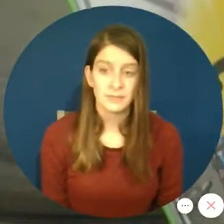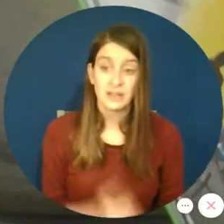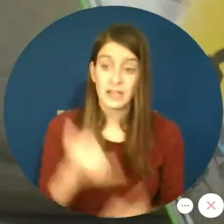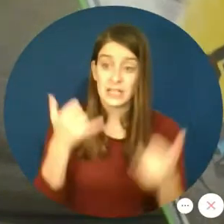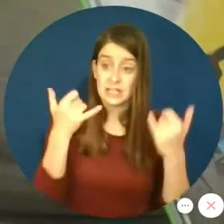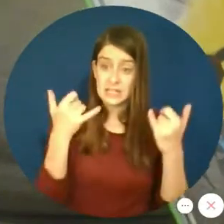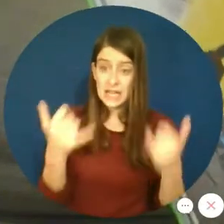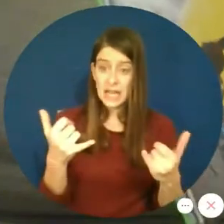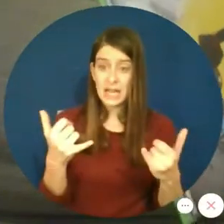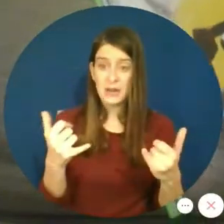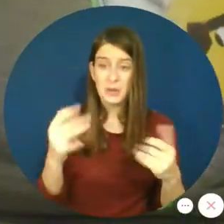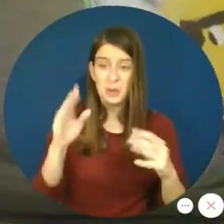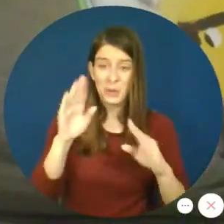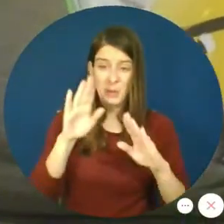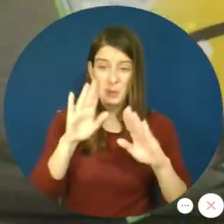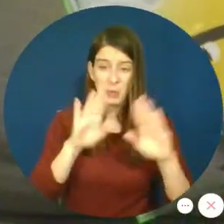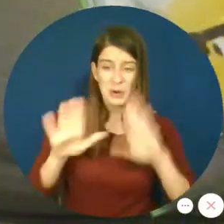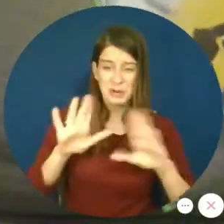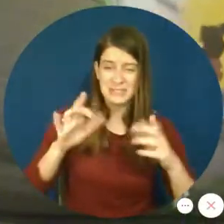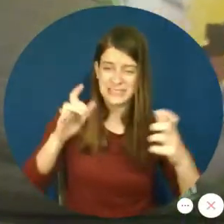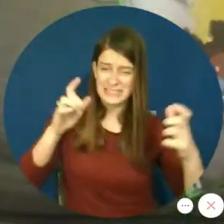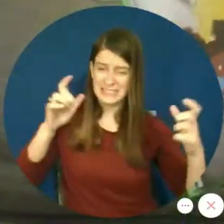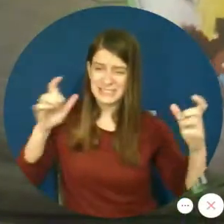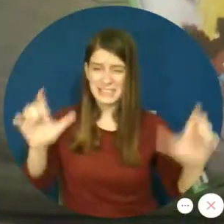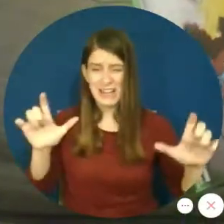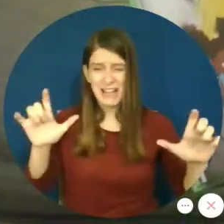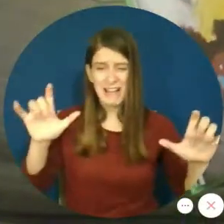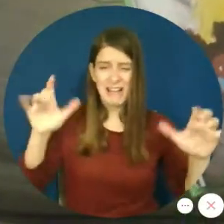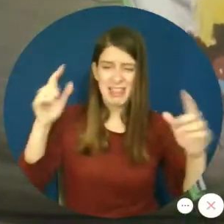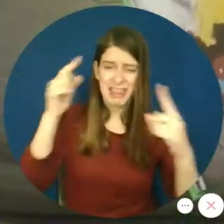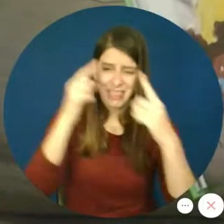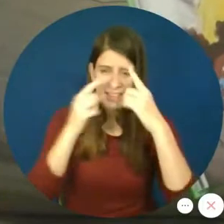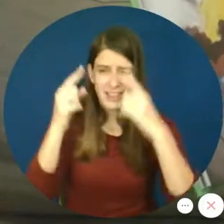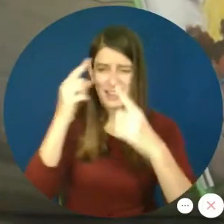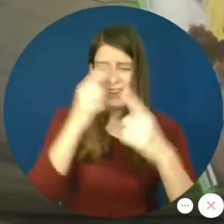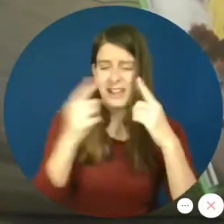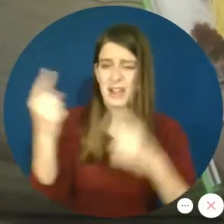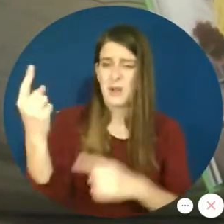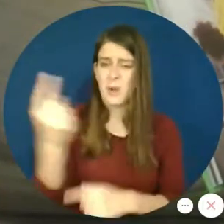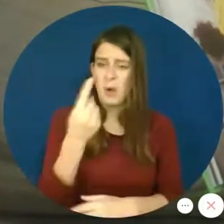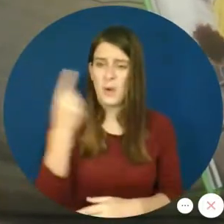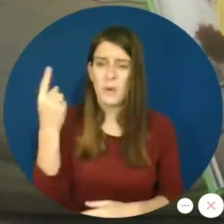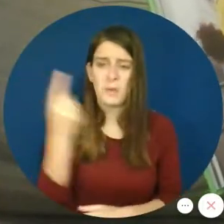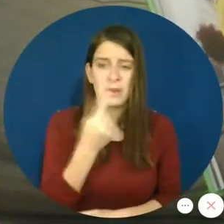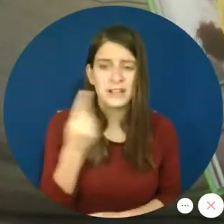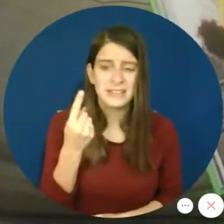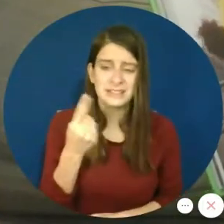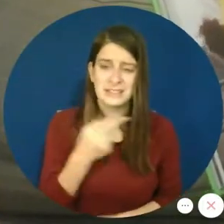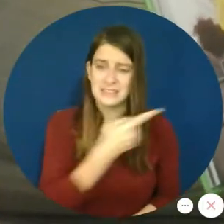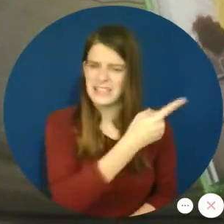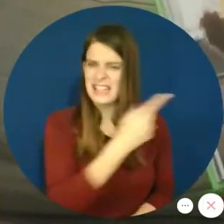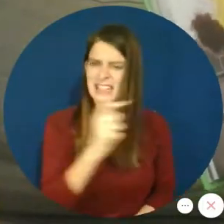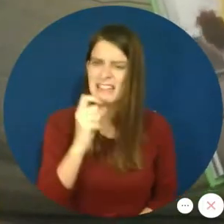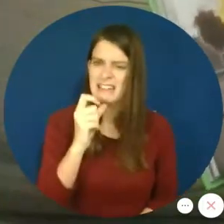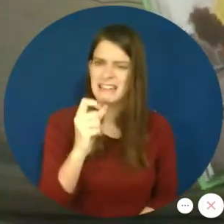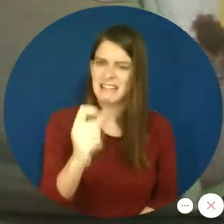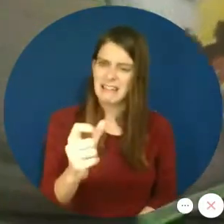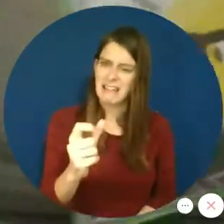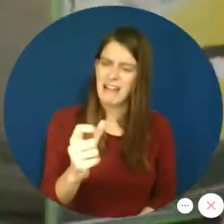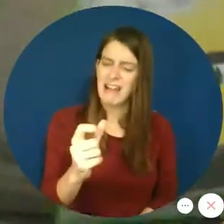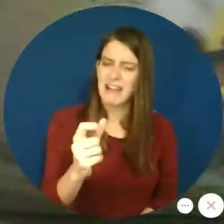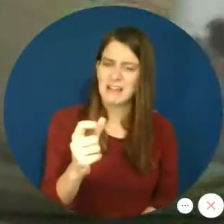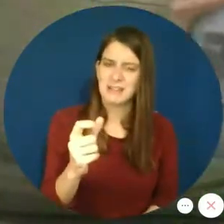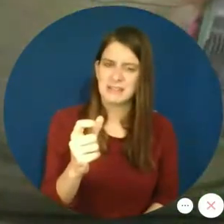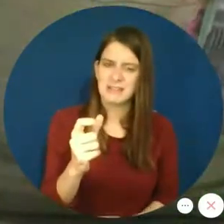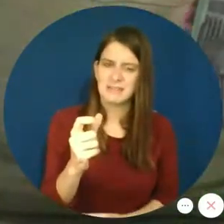Now the worry was enormous. It could barely fit in the kitchen at dinner time. It filled up half the